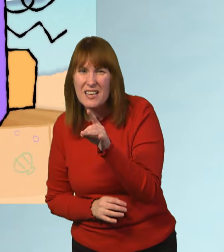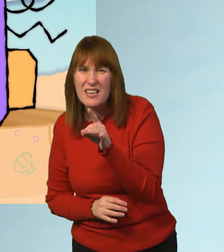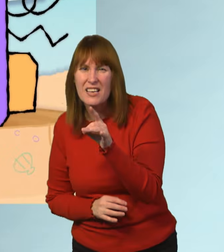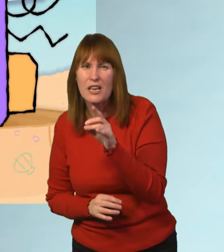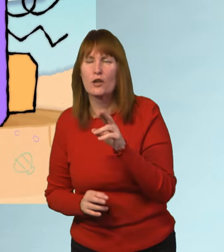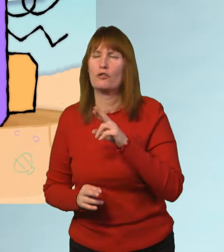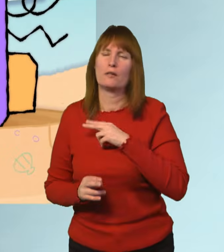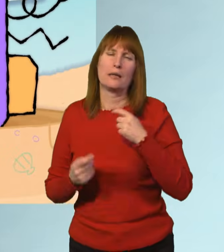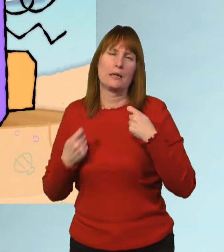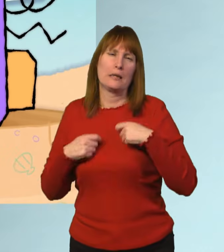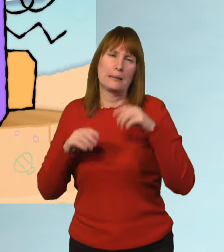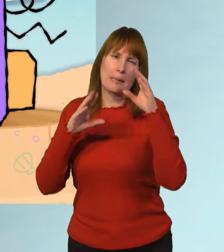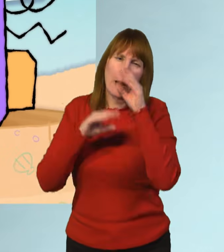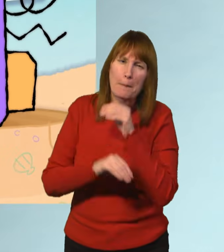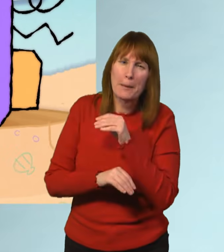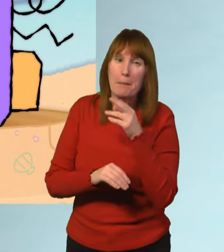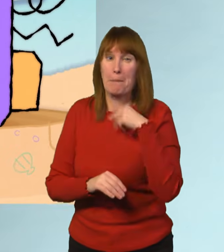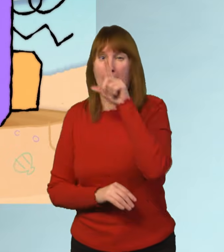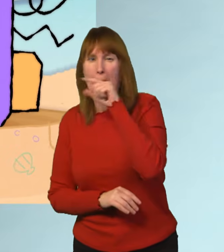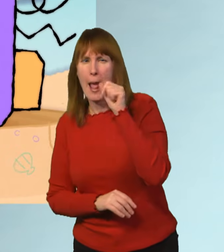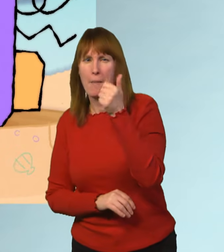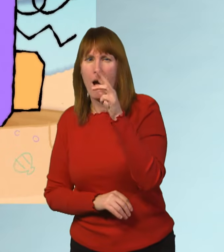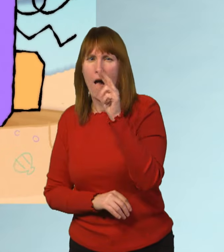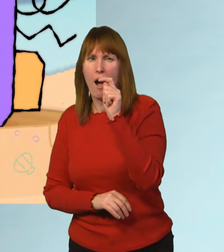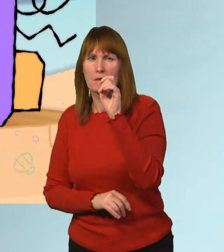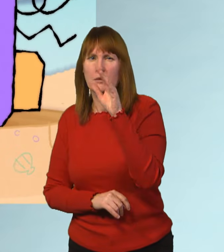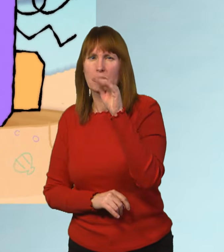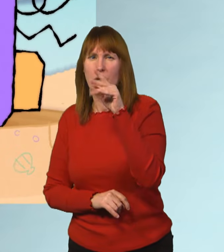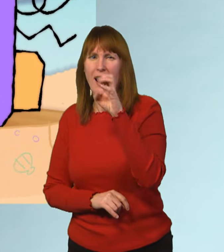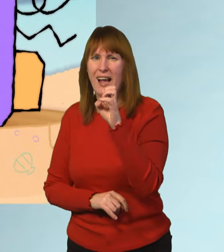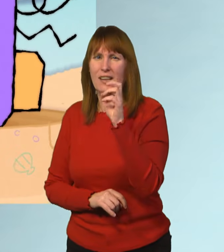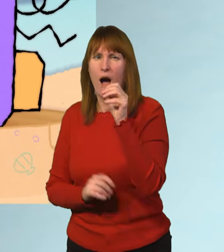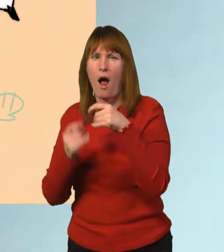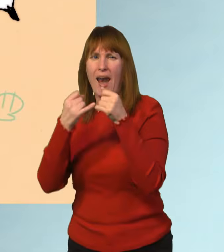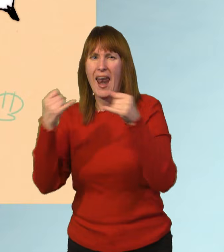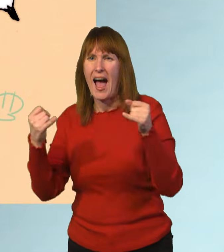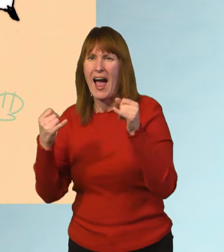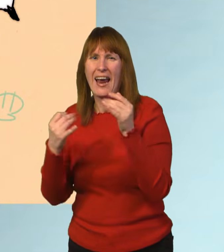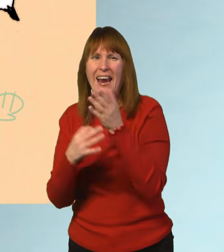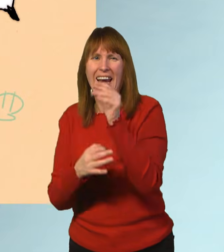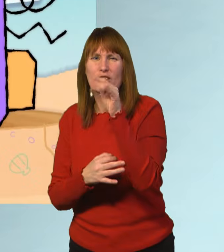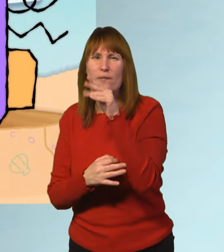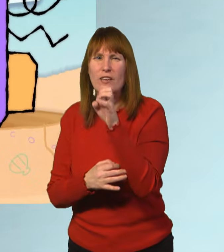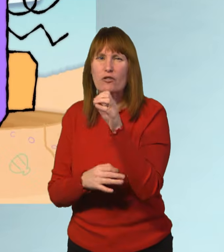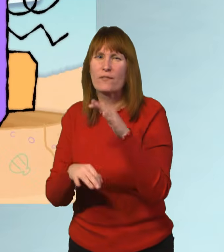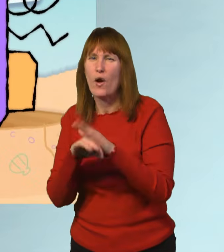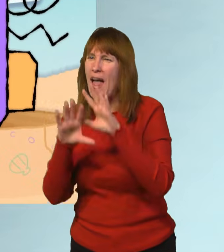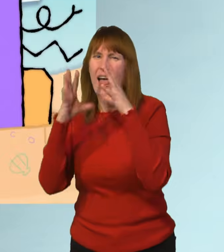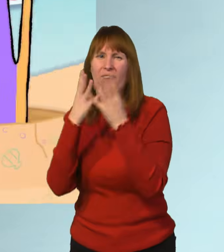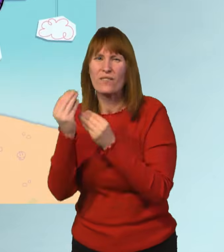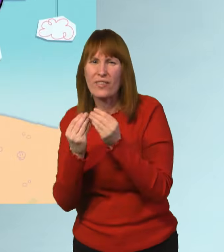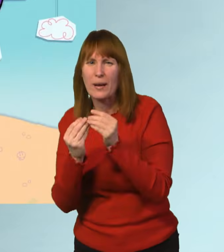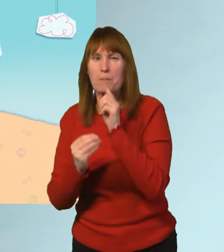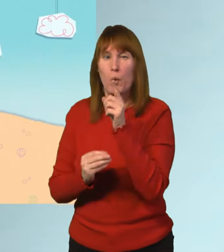just really sleepy. My name is Articulated Online Interface for Everything. But you can call